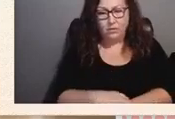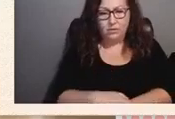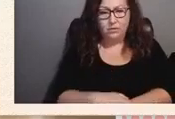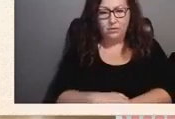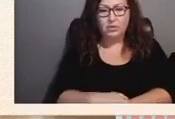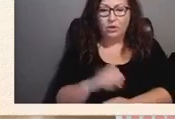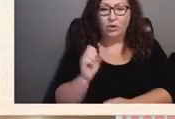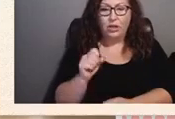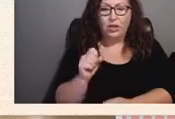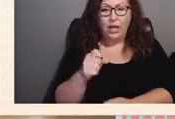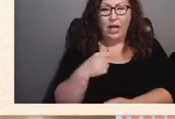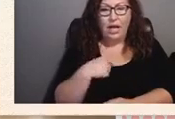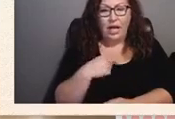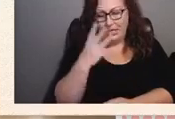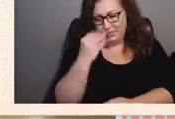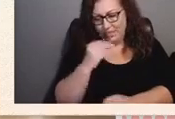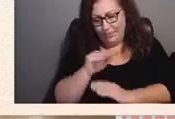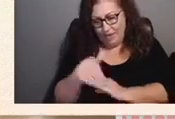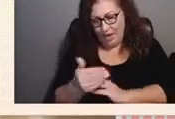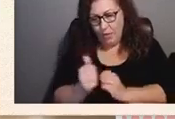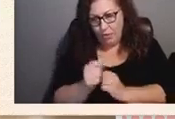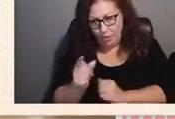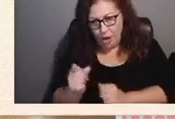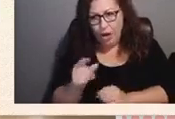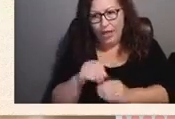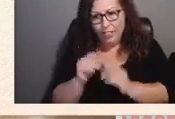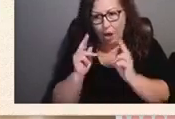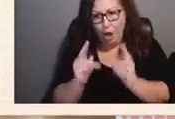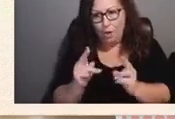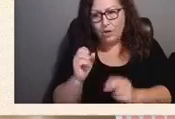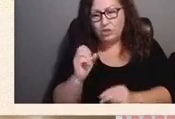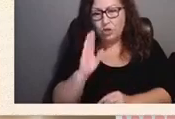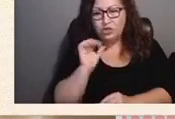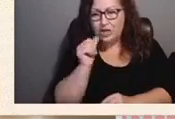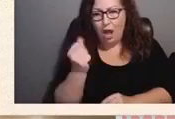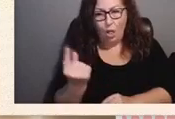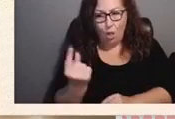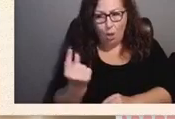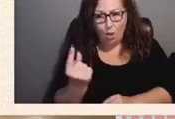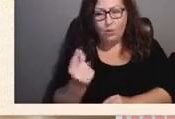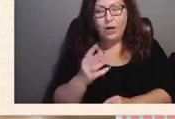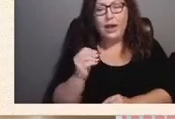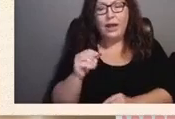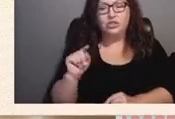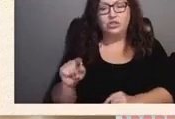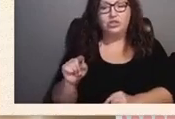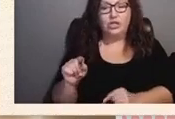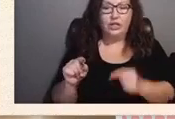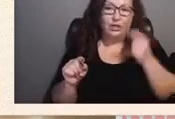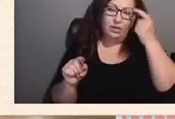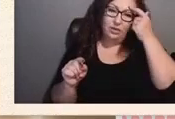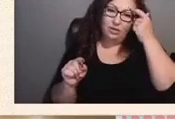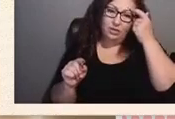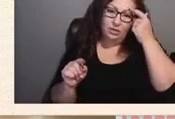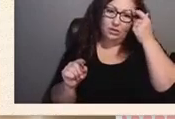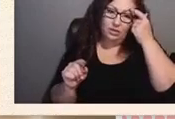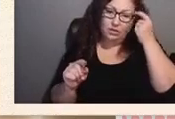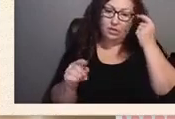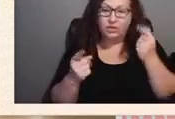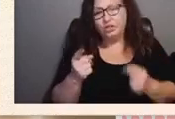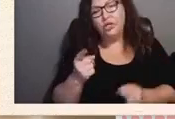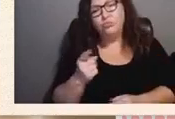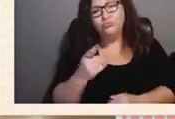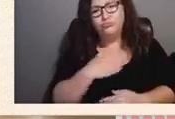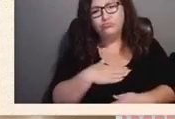spent the night with her and in the hallway so she wouldn't be alone. And she was grateful for